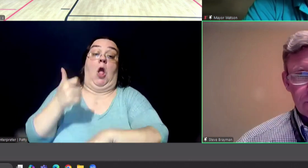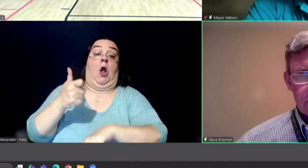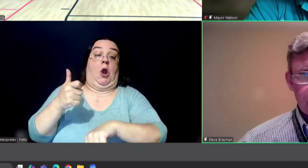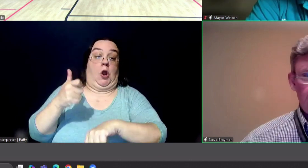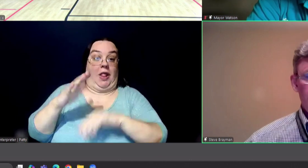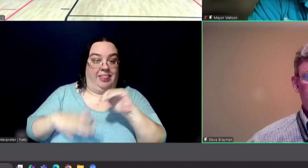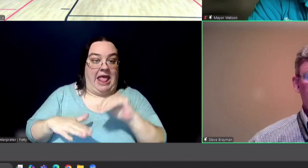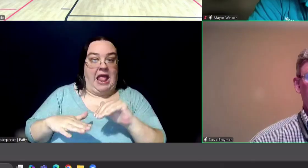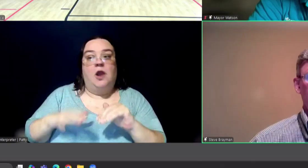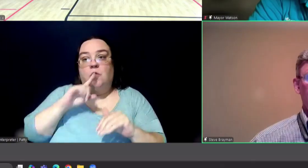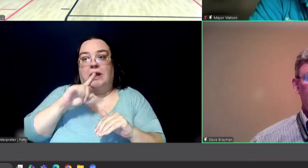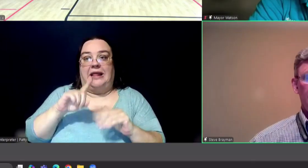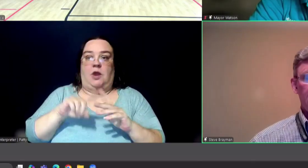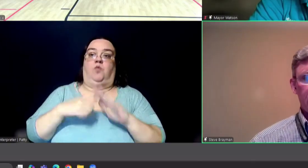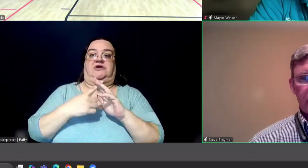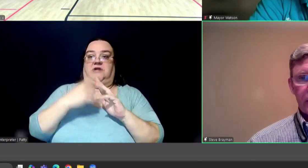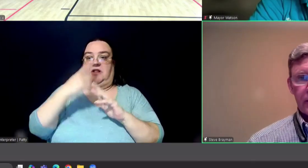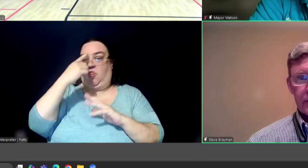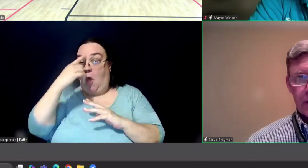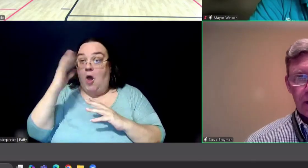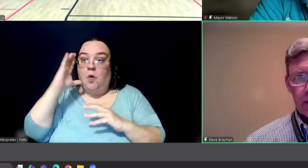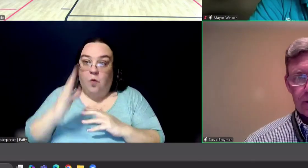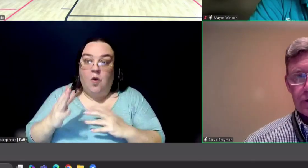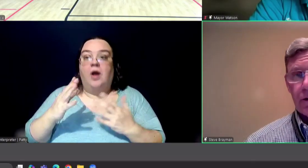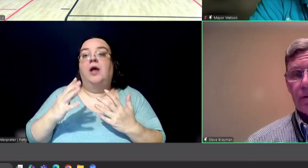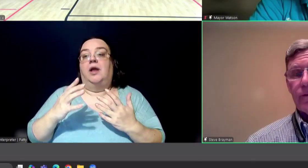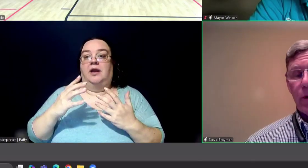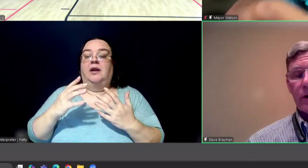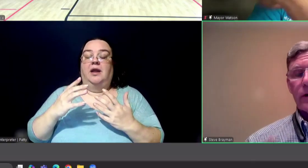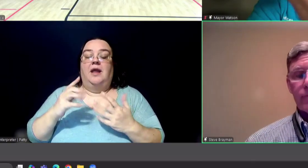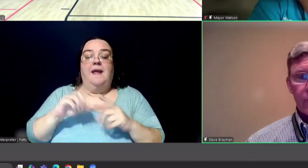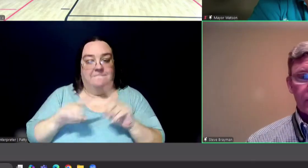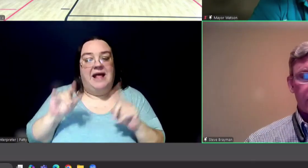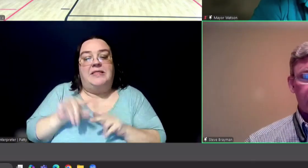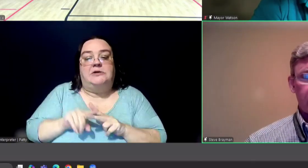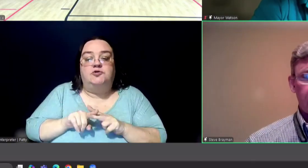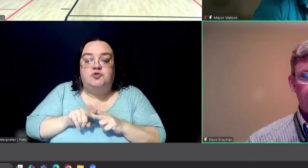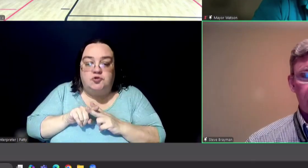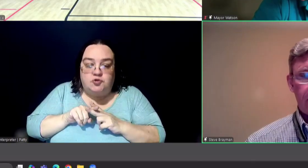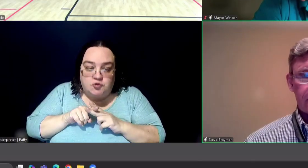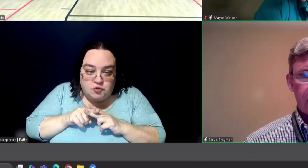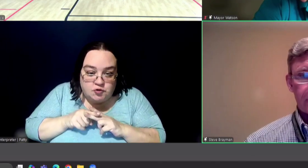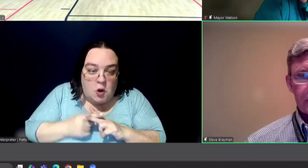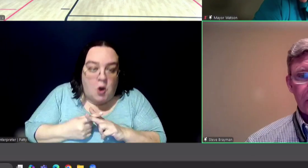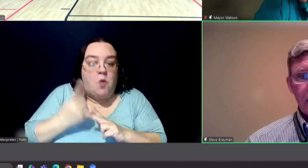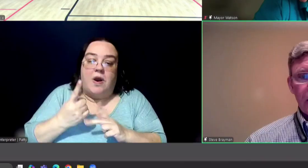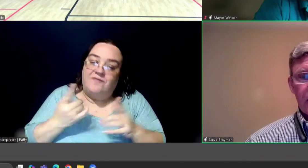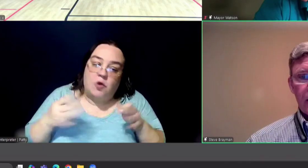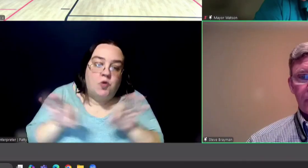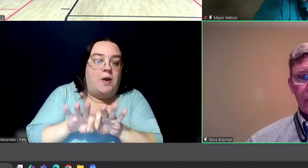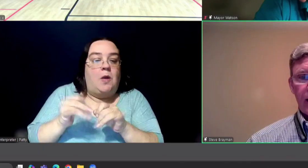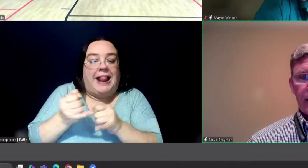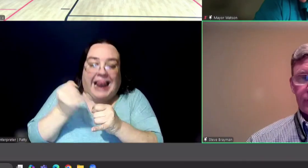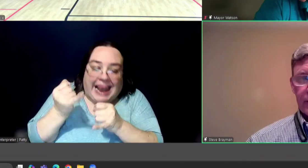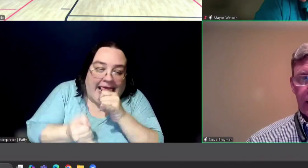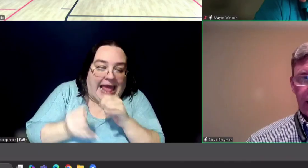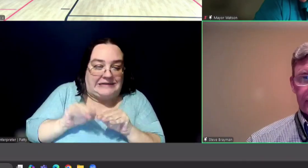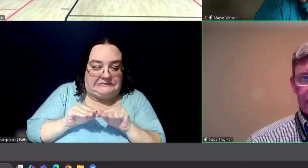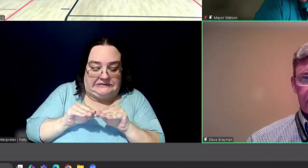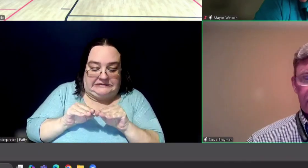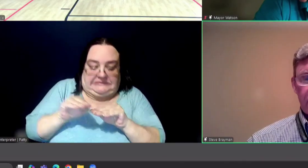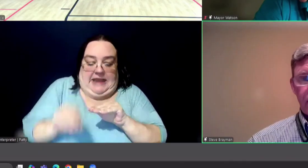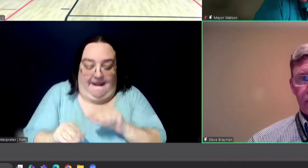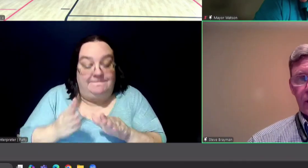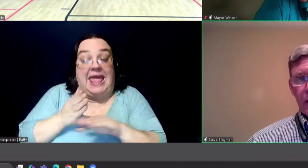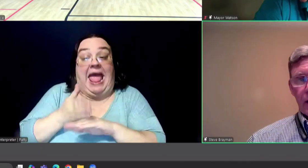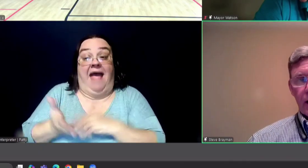or anticipated, but it is the start of a part of one of the critical last steps. After the gas